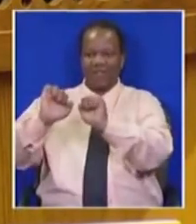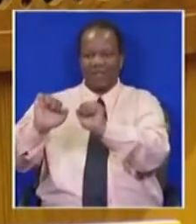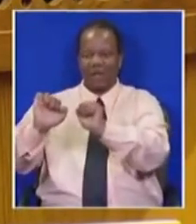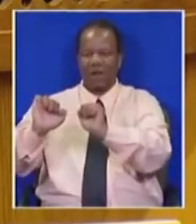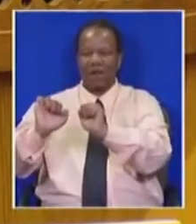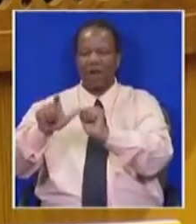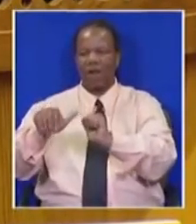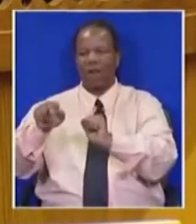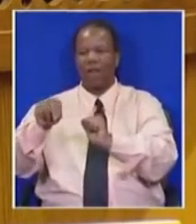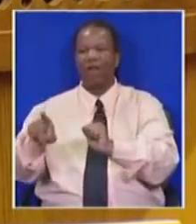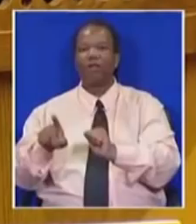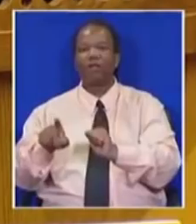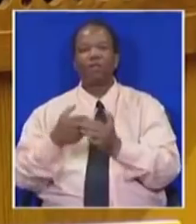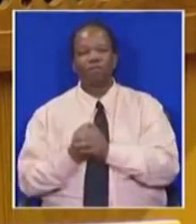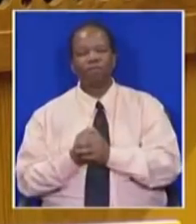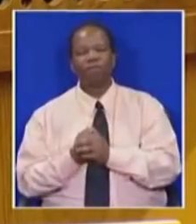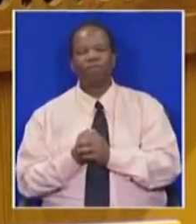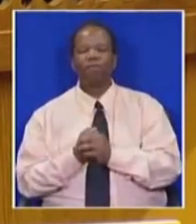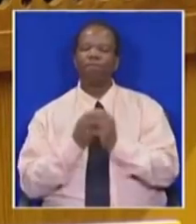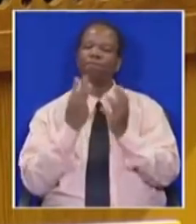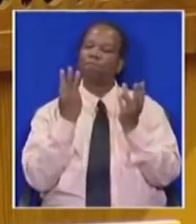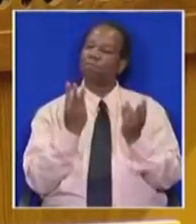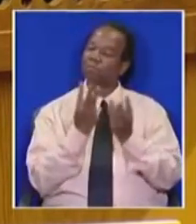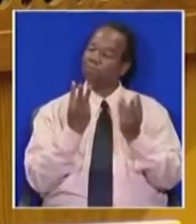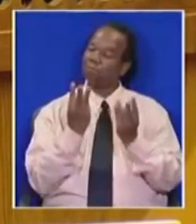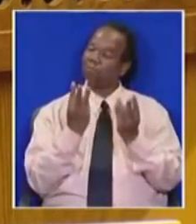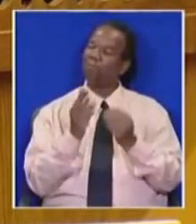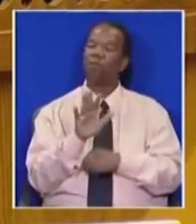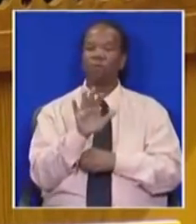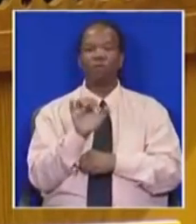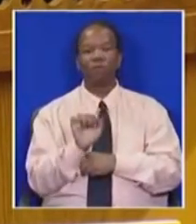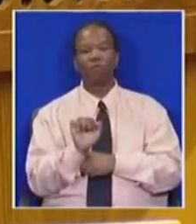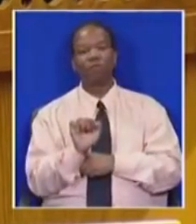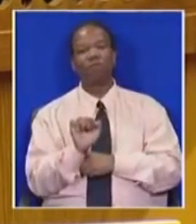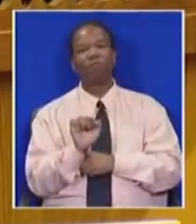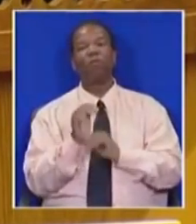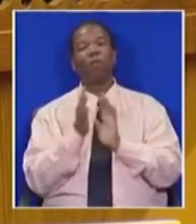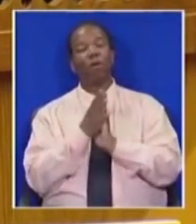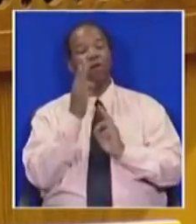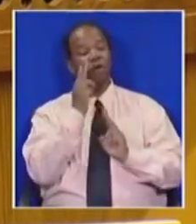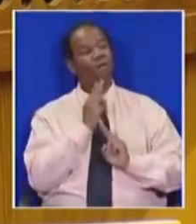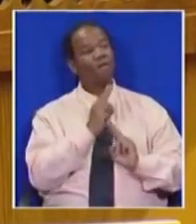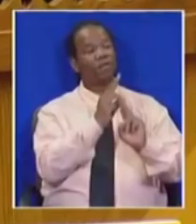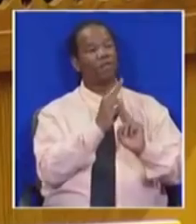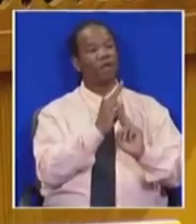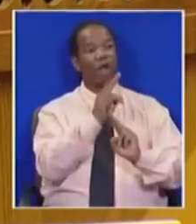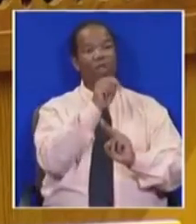Bagaetsho, ke ne ke ile go Northern mo go Limpopo ka bona Re Rakhase